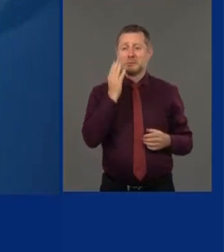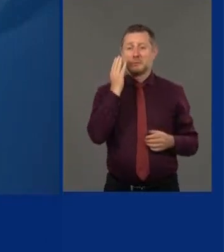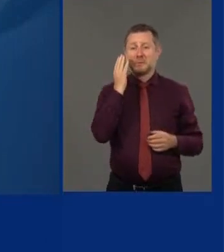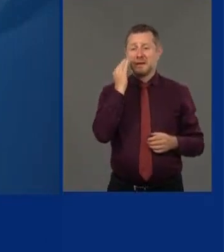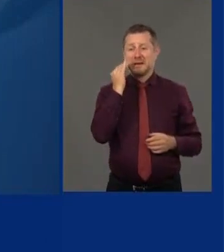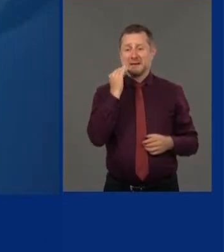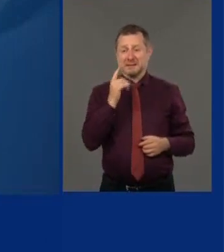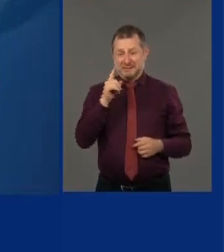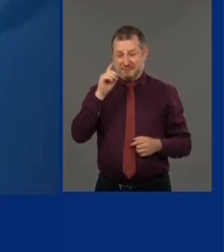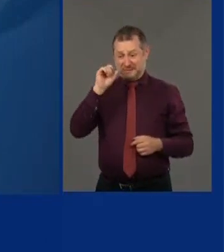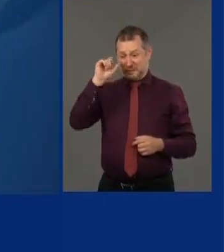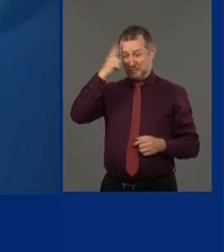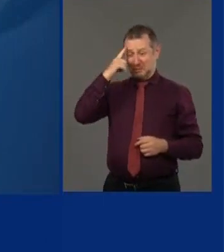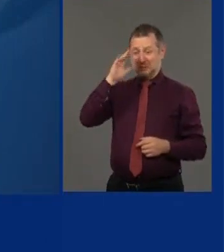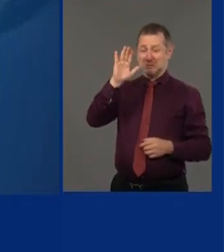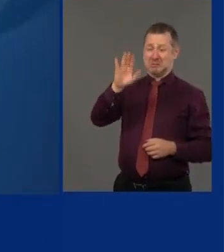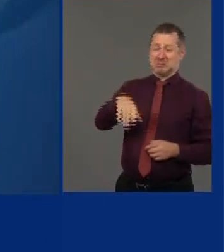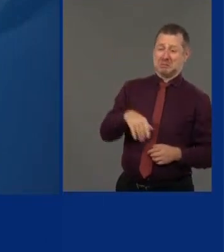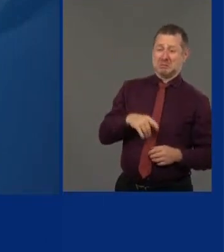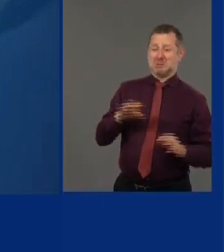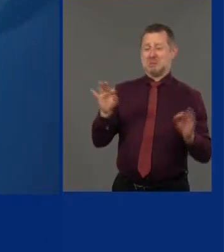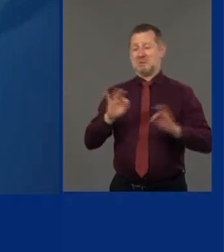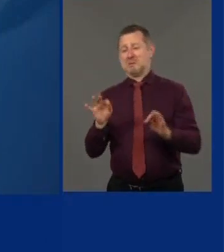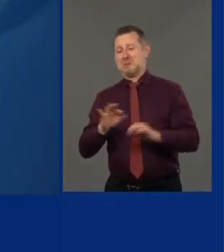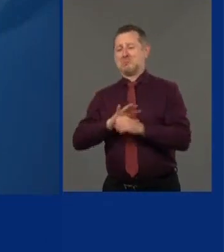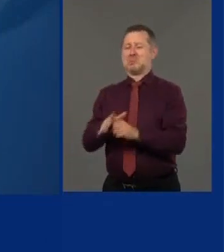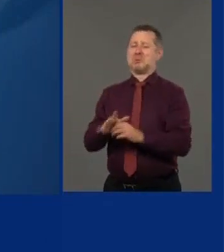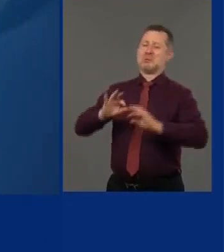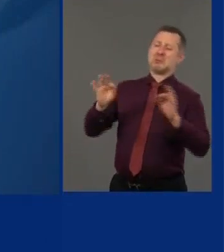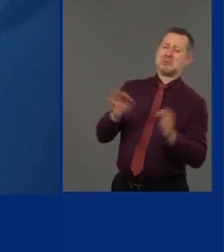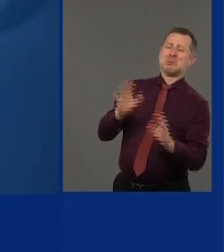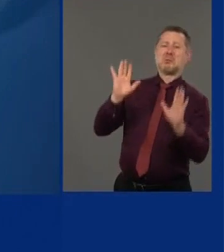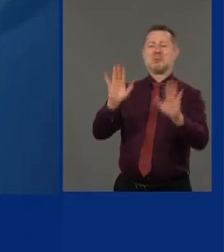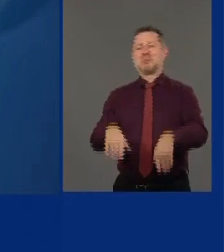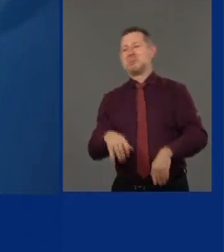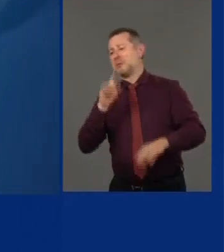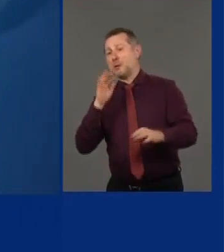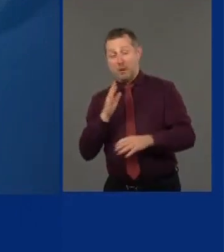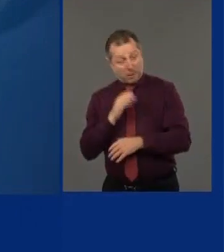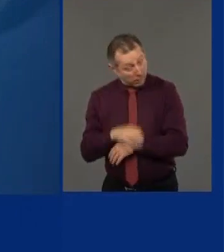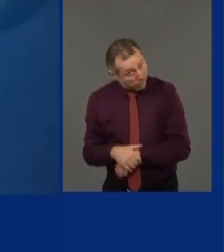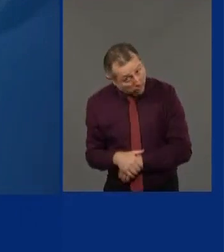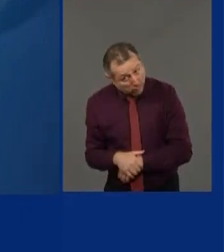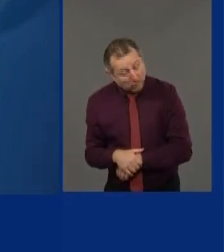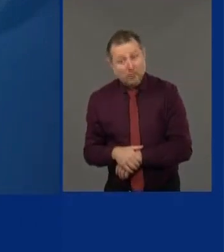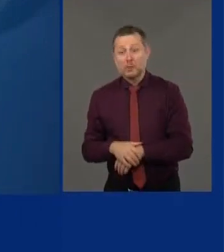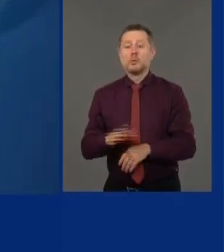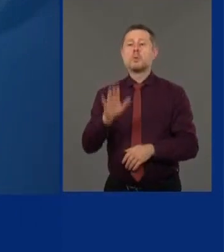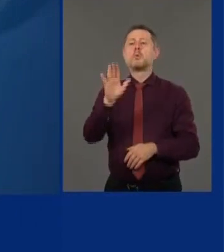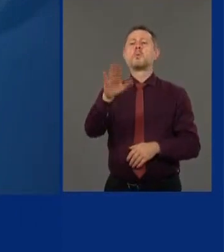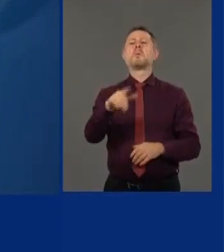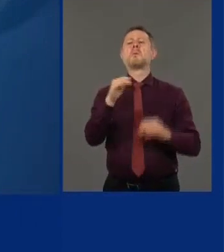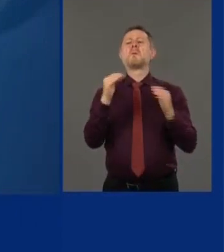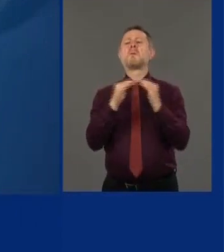you they didn't believe it was a problem. They started day one, it's like the flu.